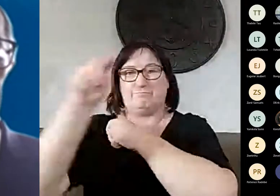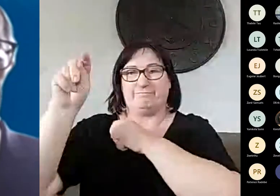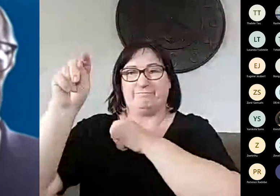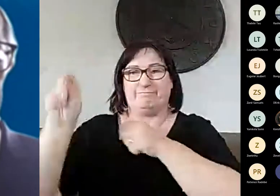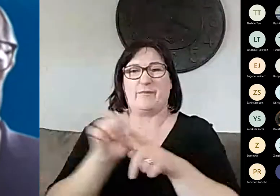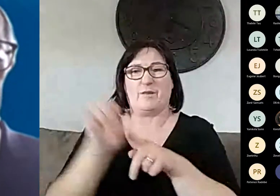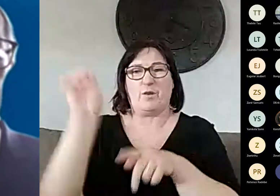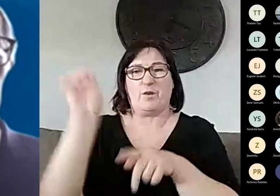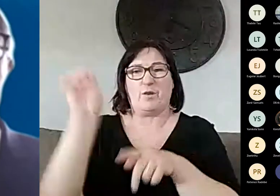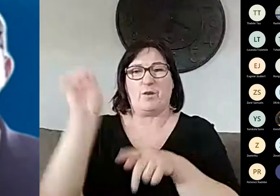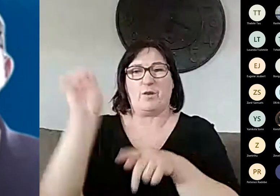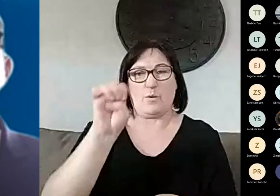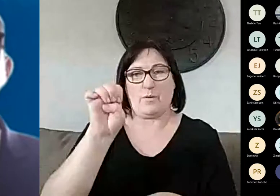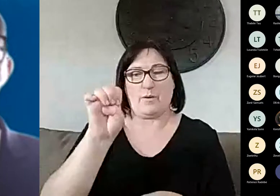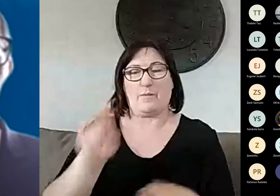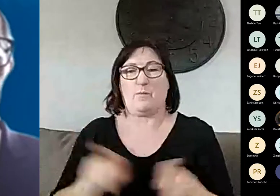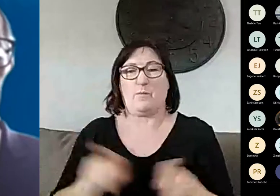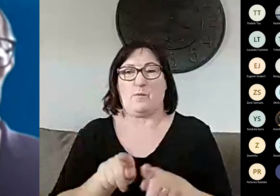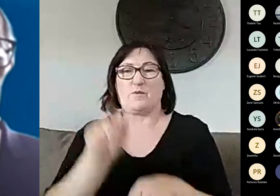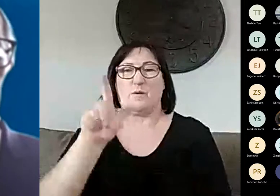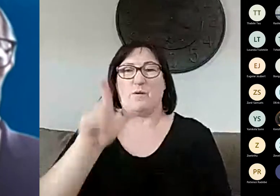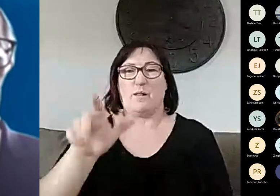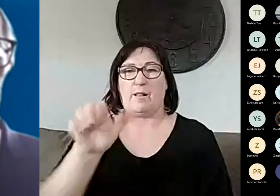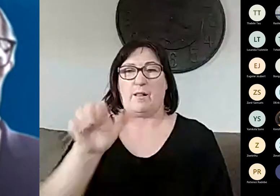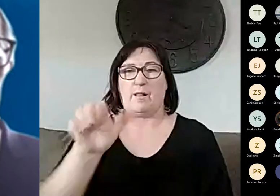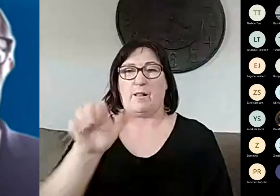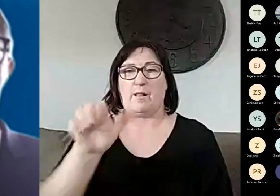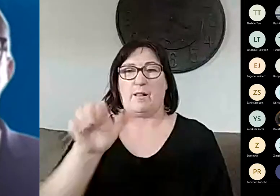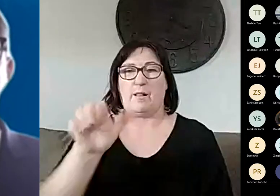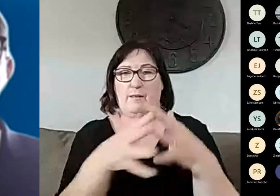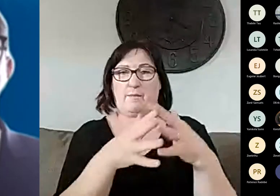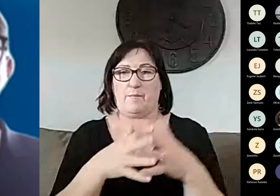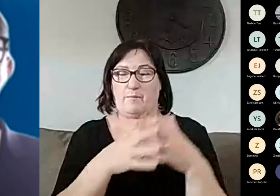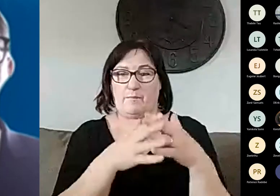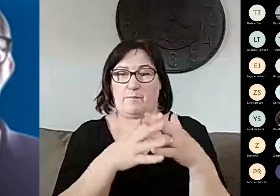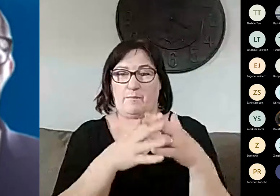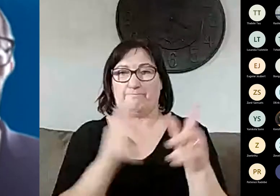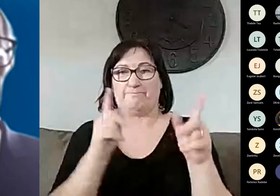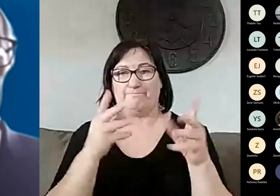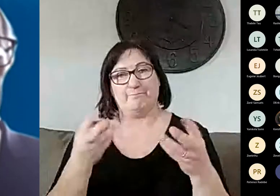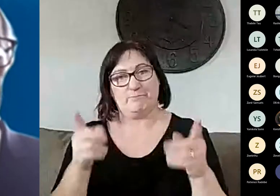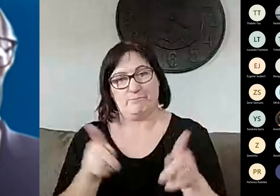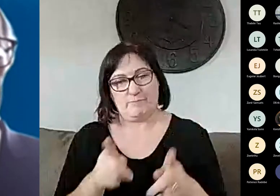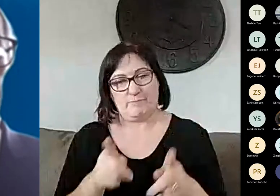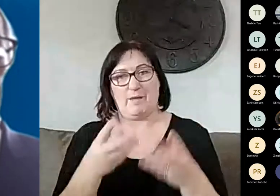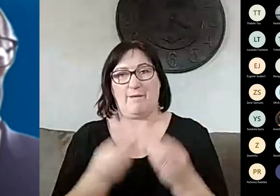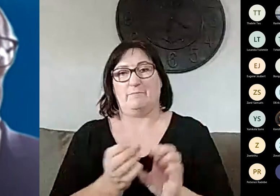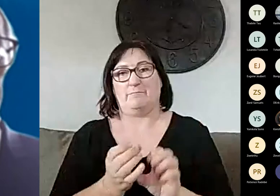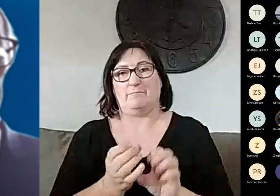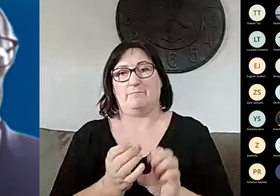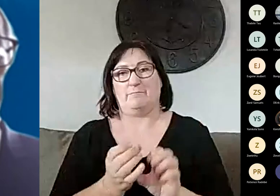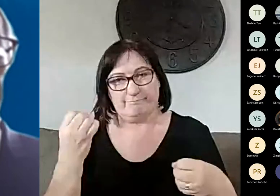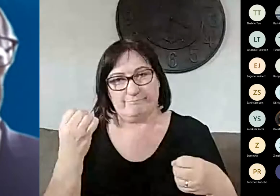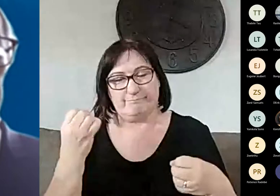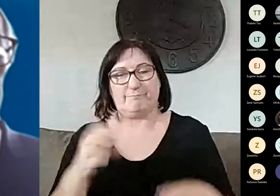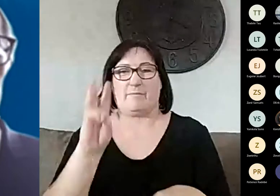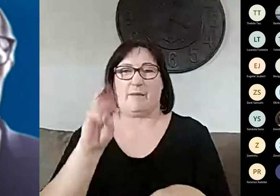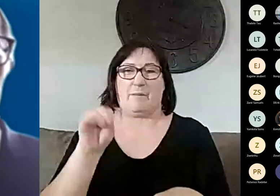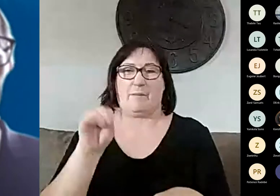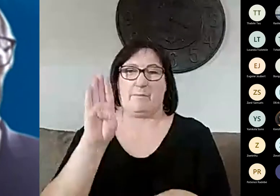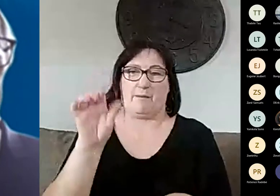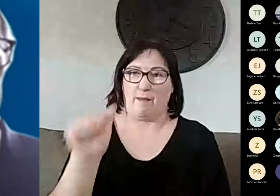Latin America. He has a degree in economic and environmental science, as well as an MBA, and has